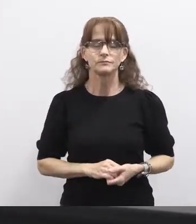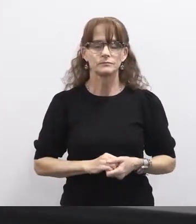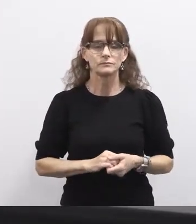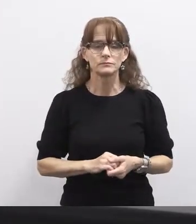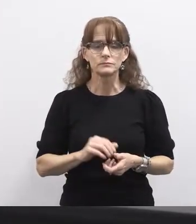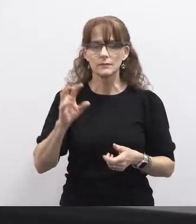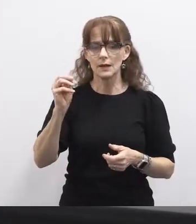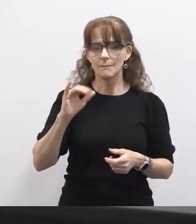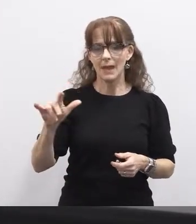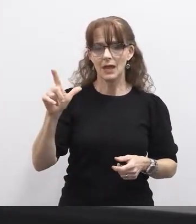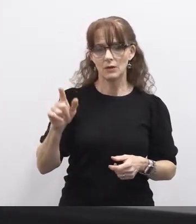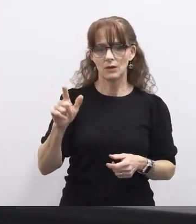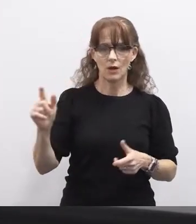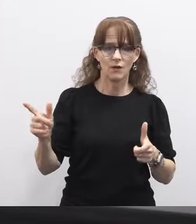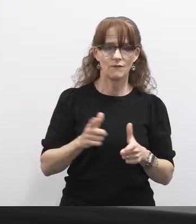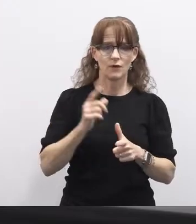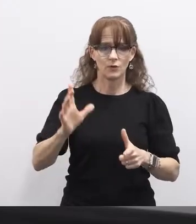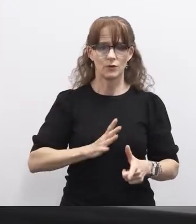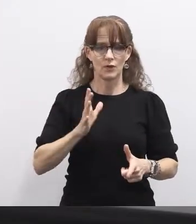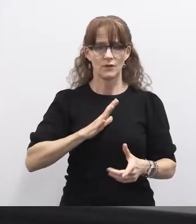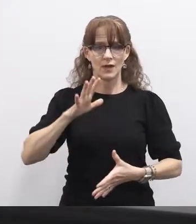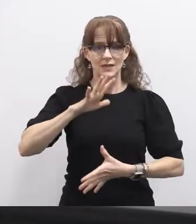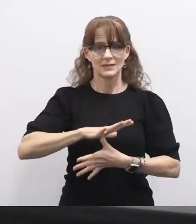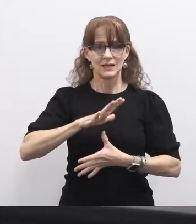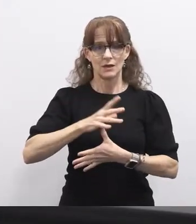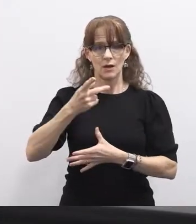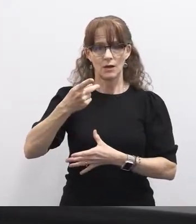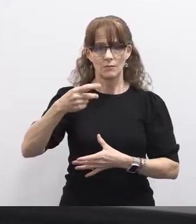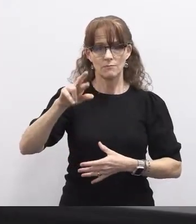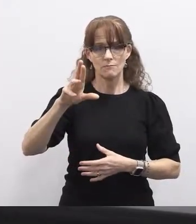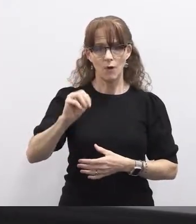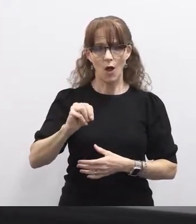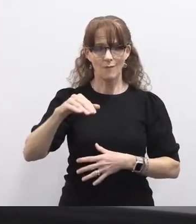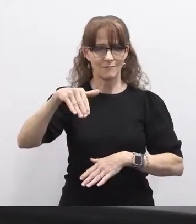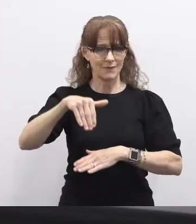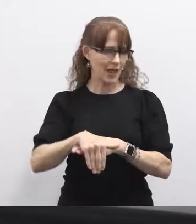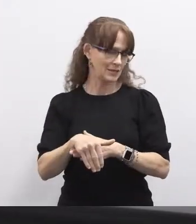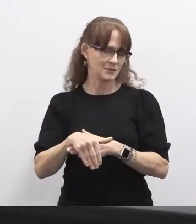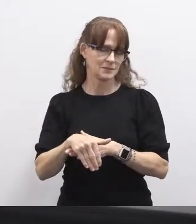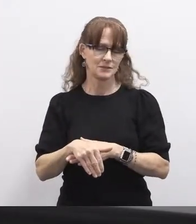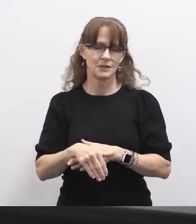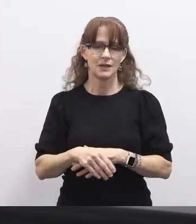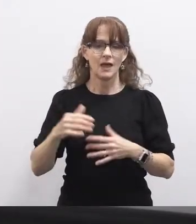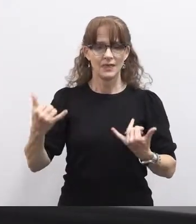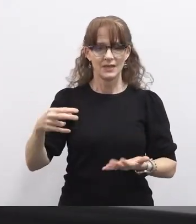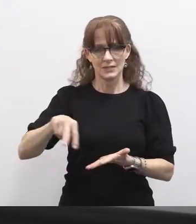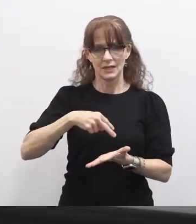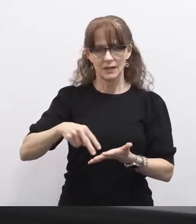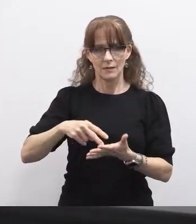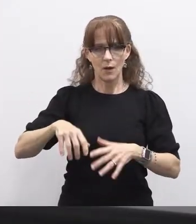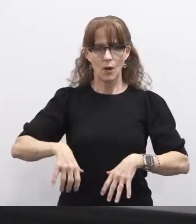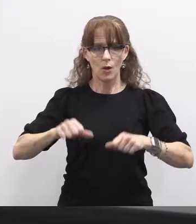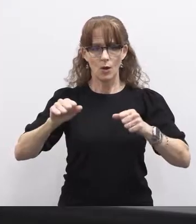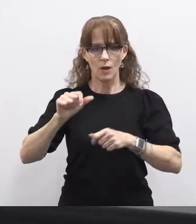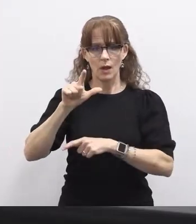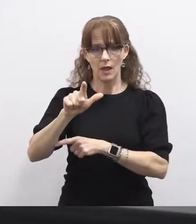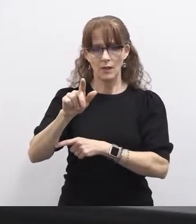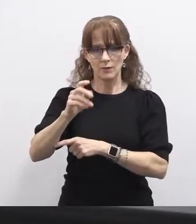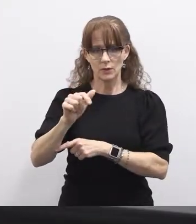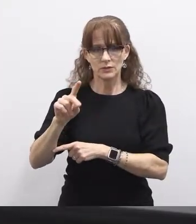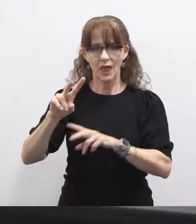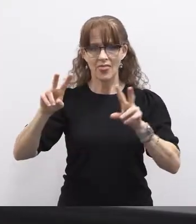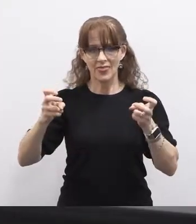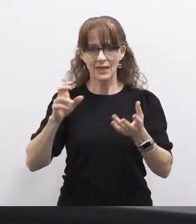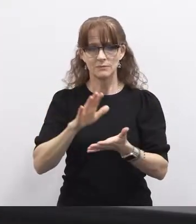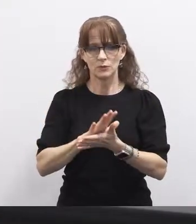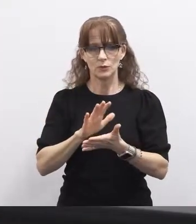May 21st will be our first official senior prom night. This dance will be hosted by our LBUSD theme schools and